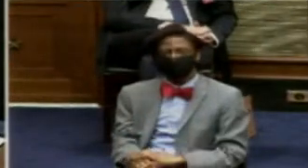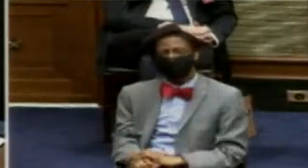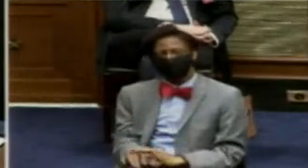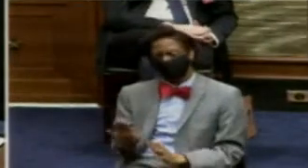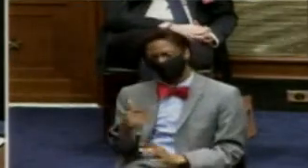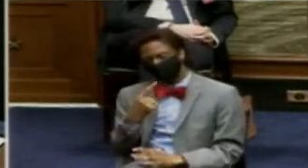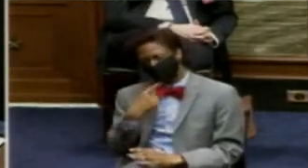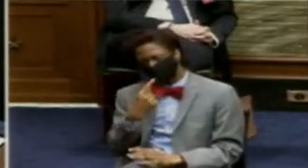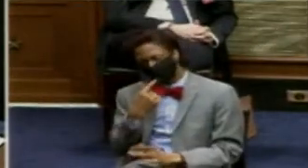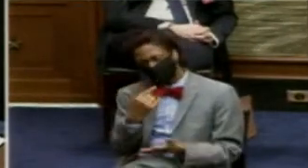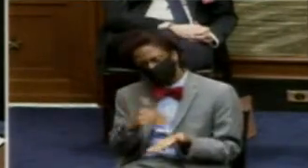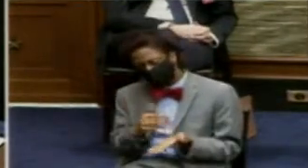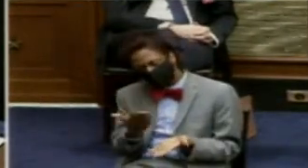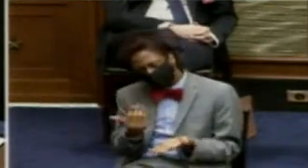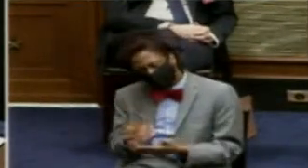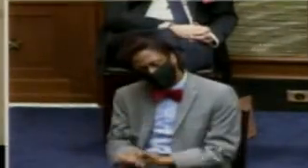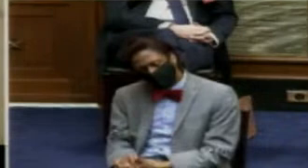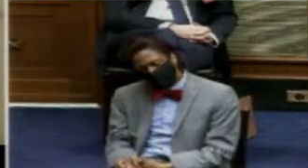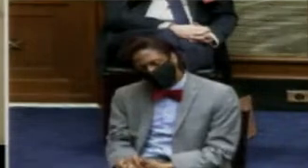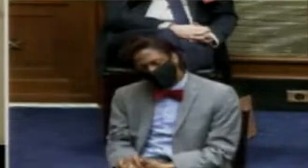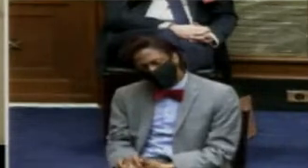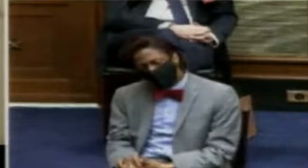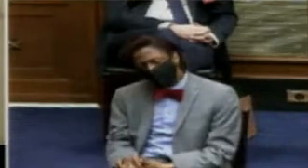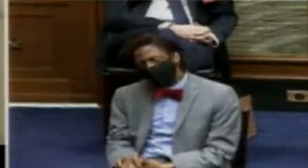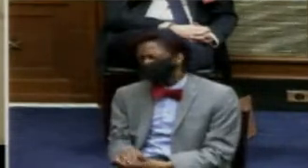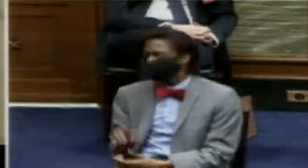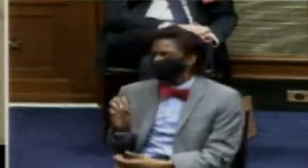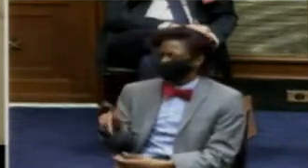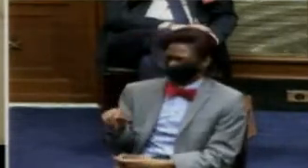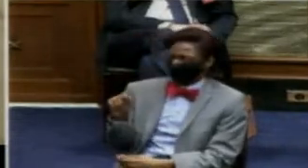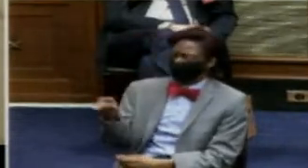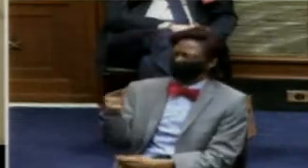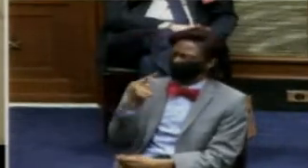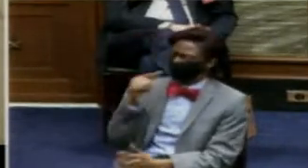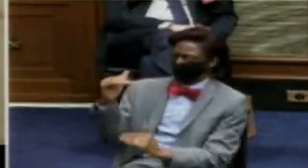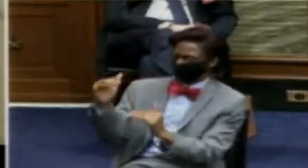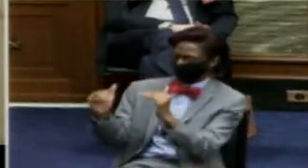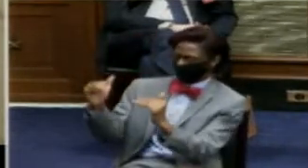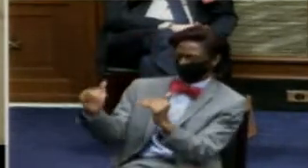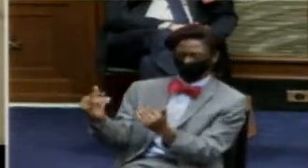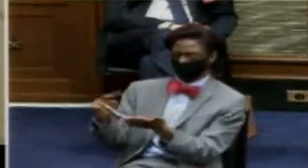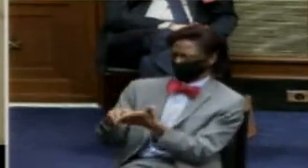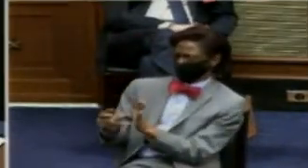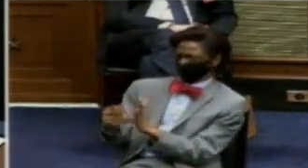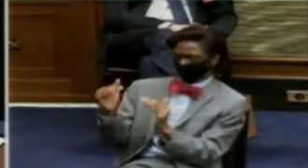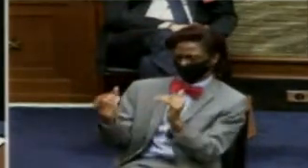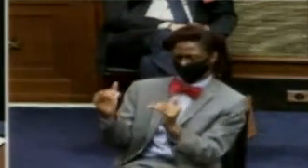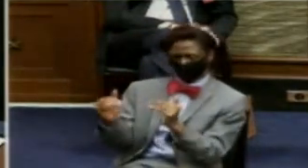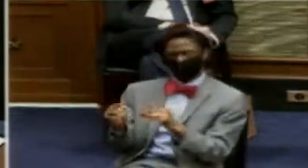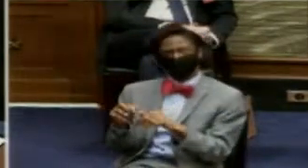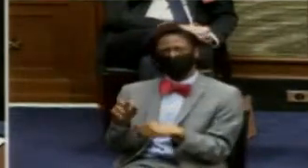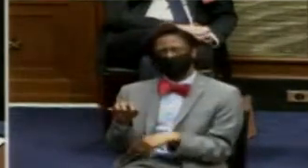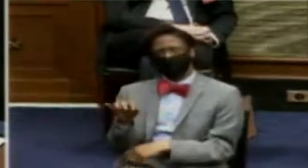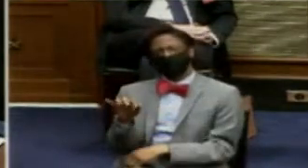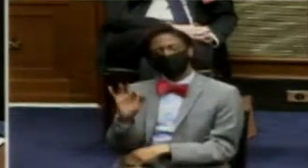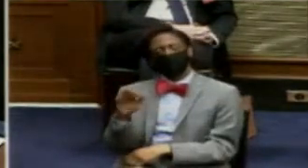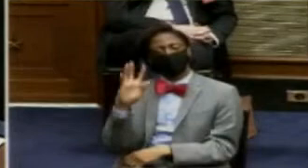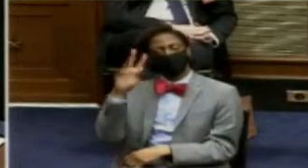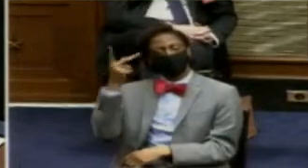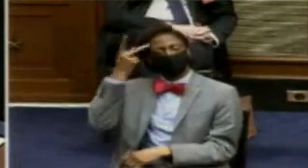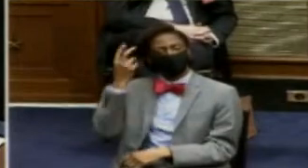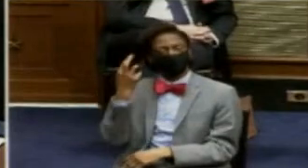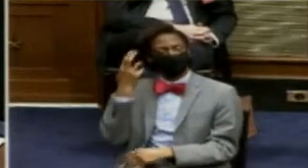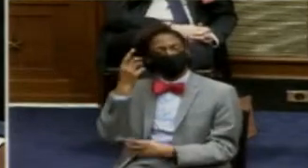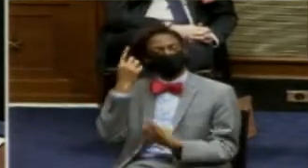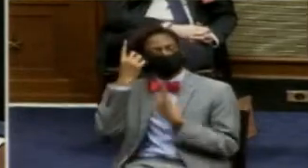I'm sorry, I couldn't hear your question, Congressman. Yeah, Mr. Smith, when you say to balance, what do you mean? That political